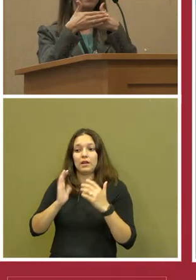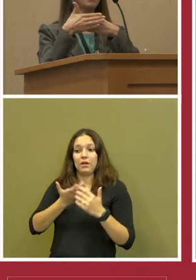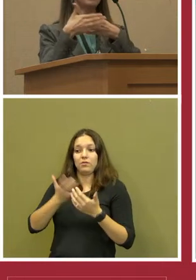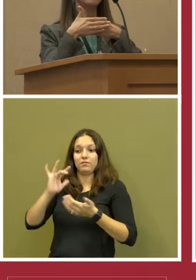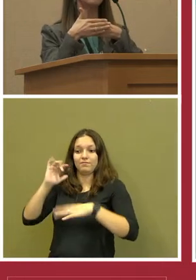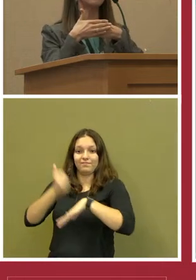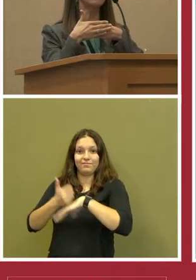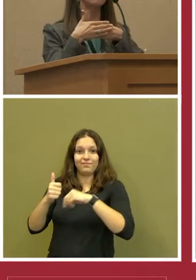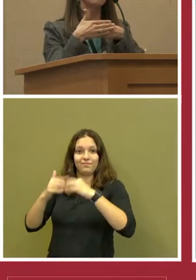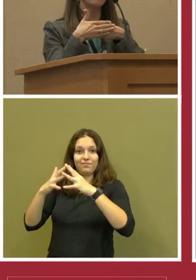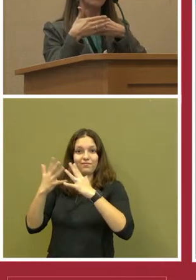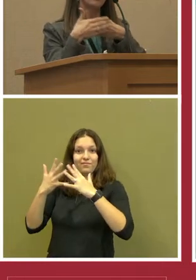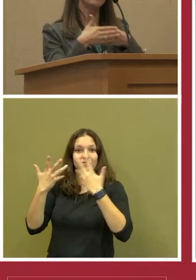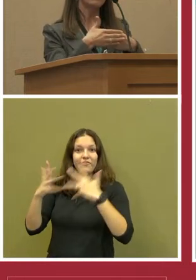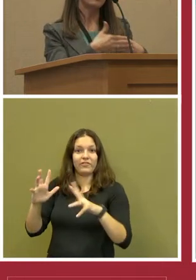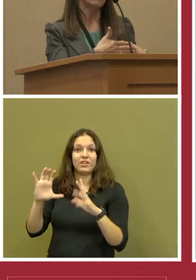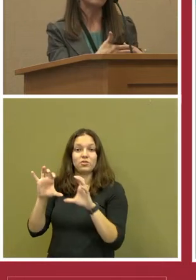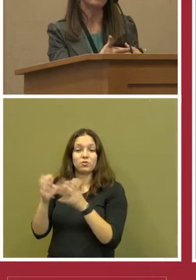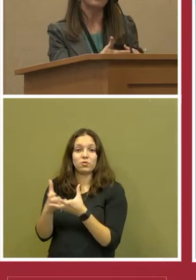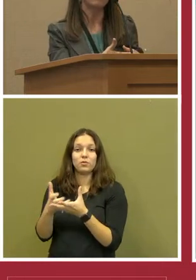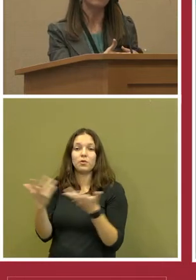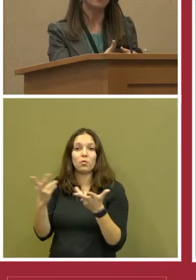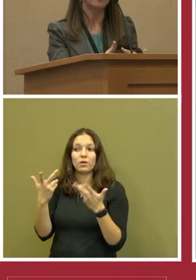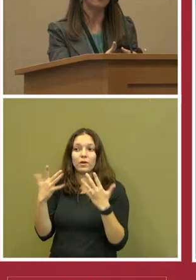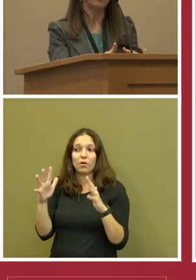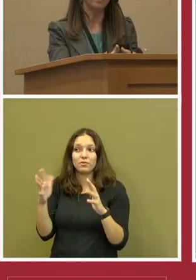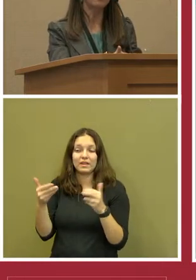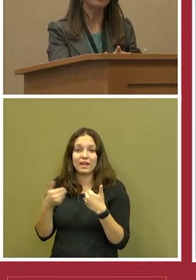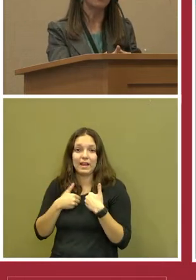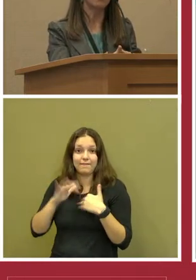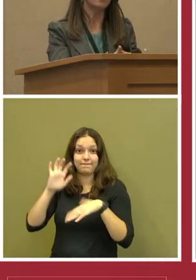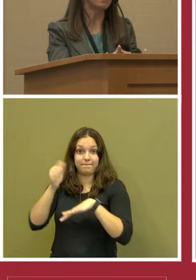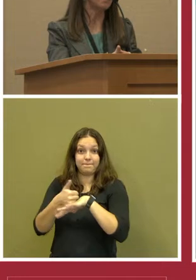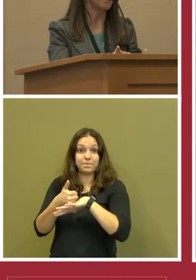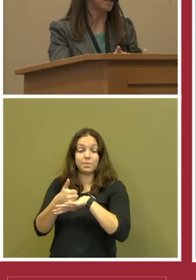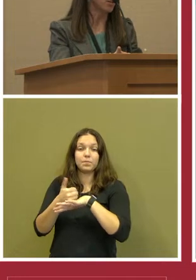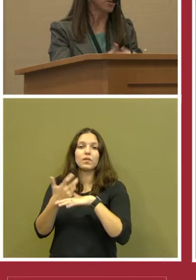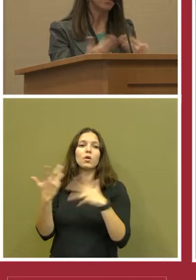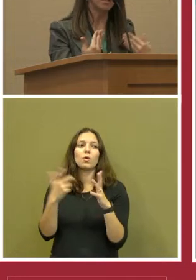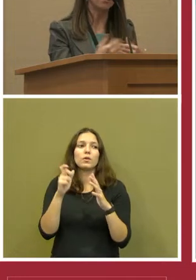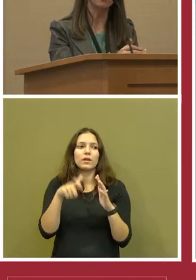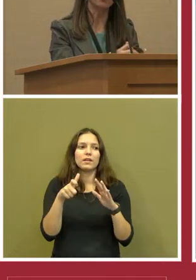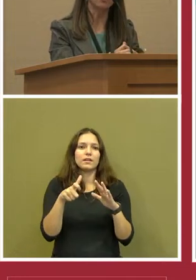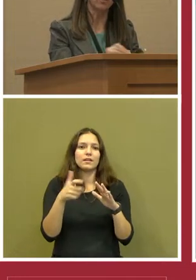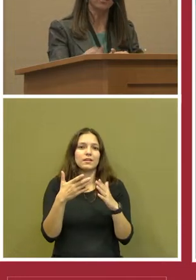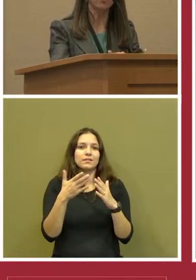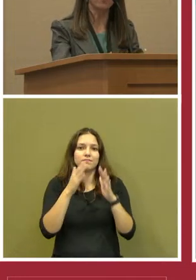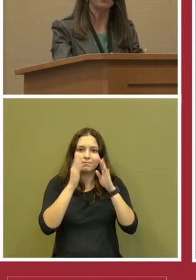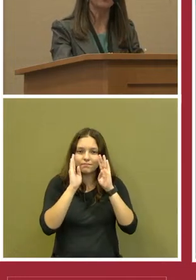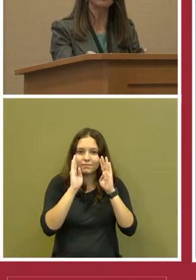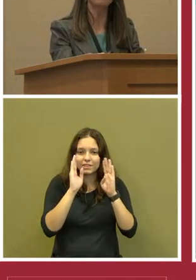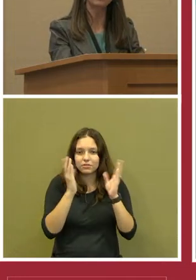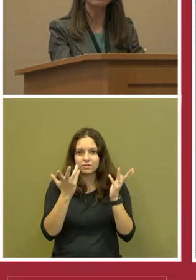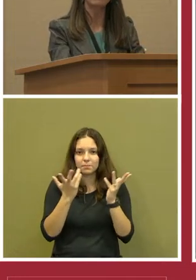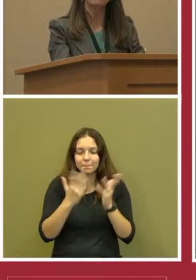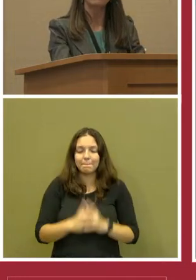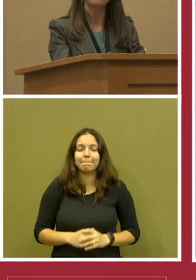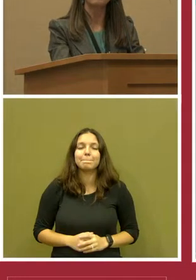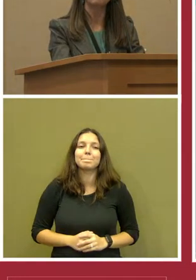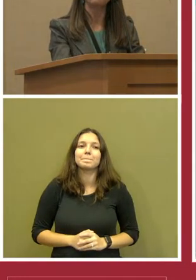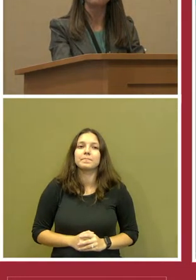them and see what do we already have in place and what needs attention is essentially the work that we've been doing.